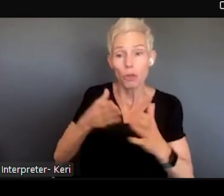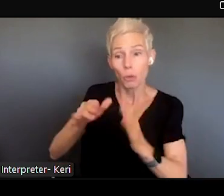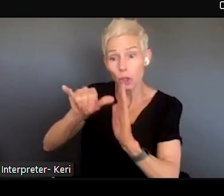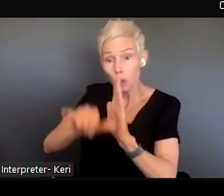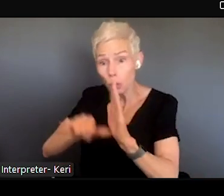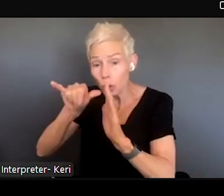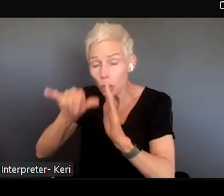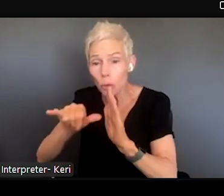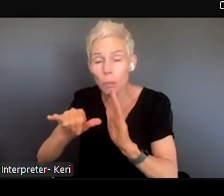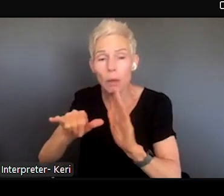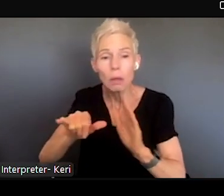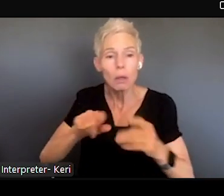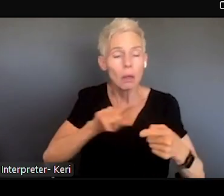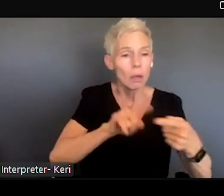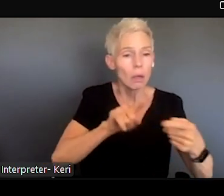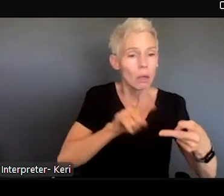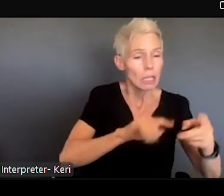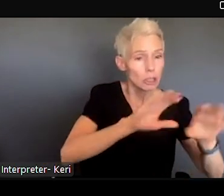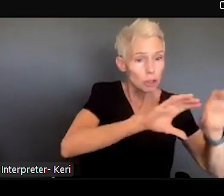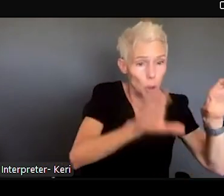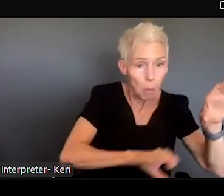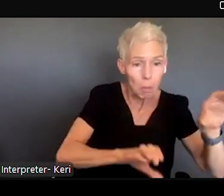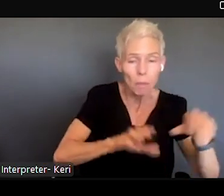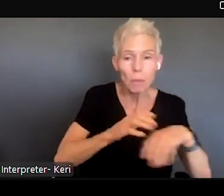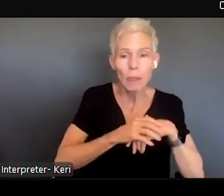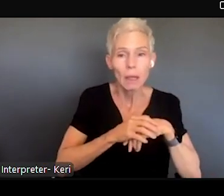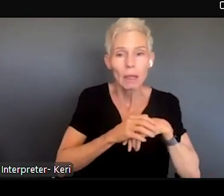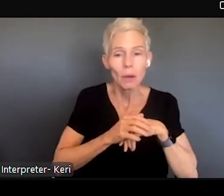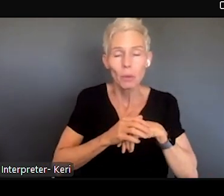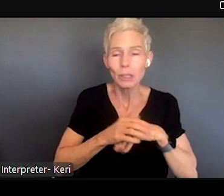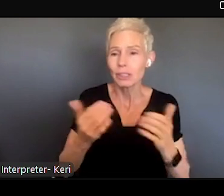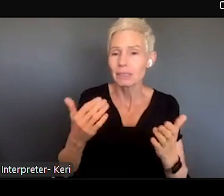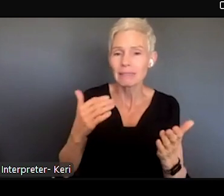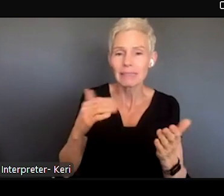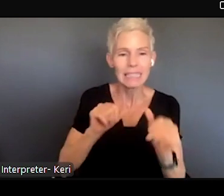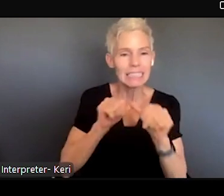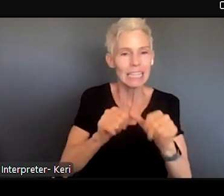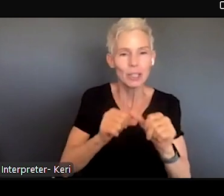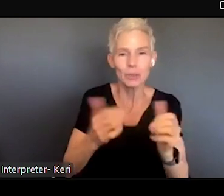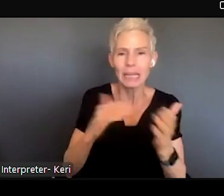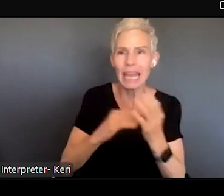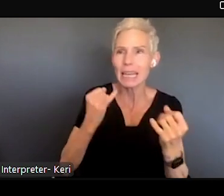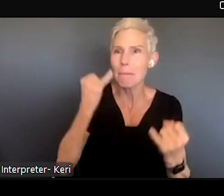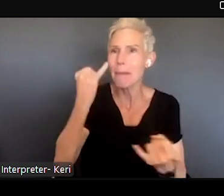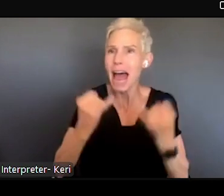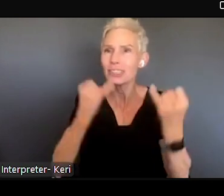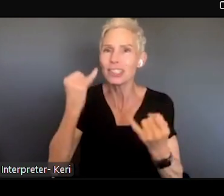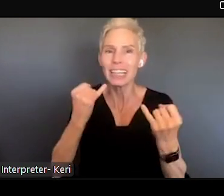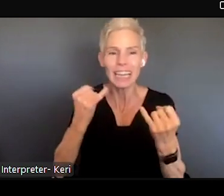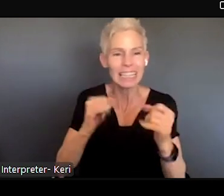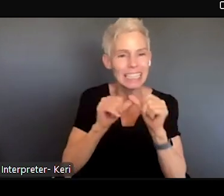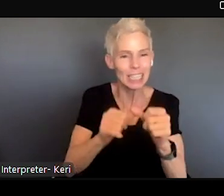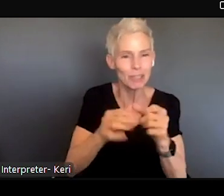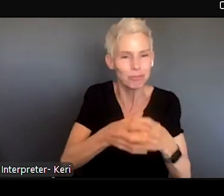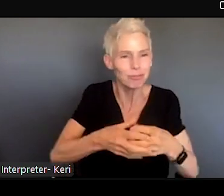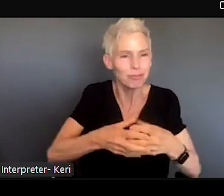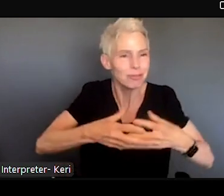by Zoom. We just keep reimagining it and growing in this way.